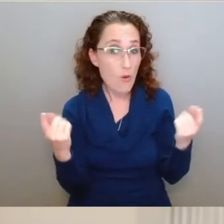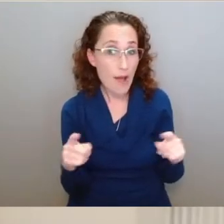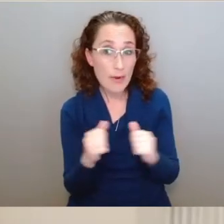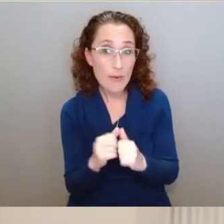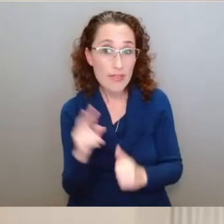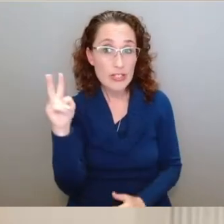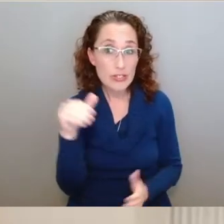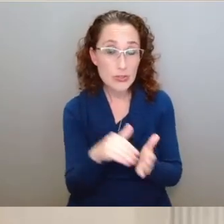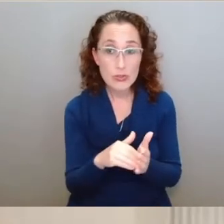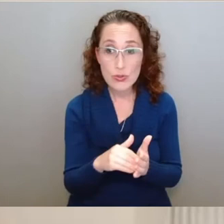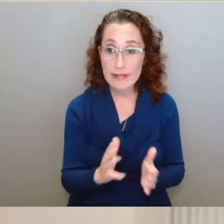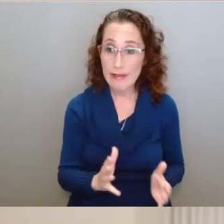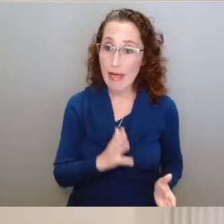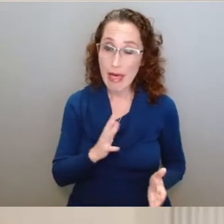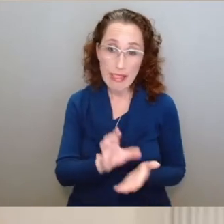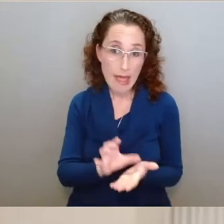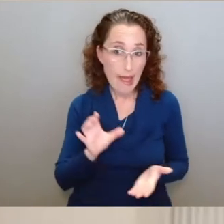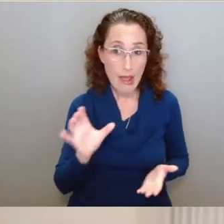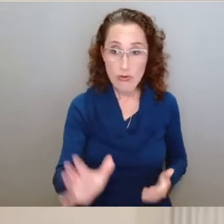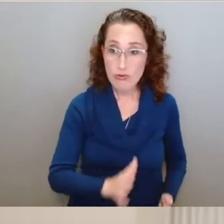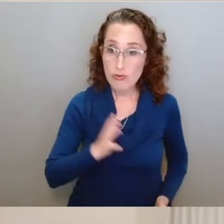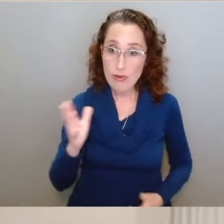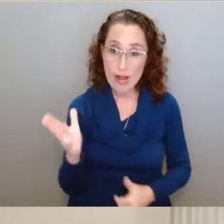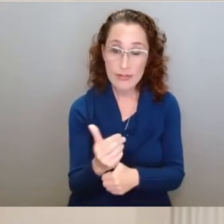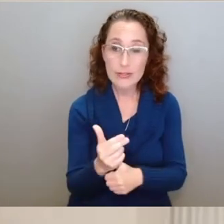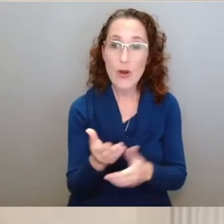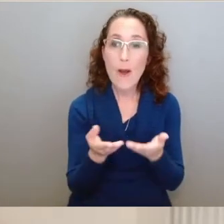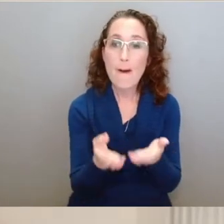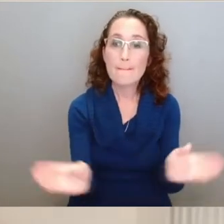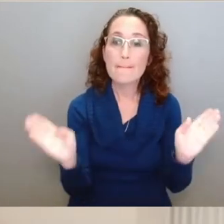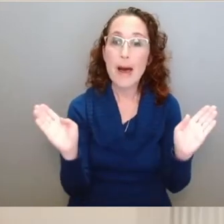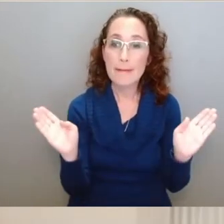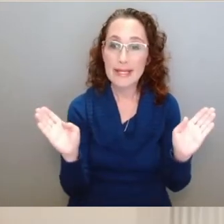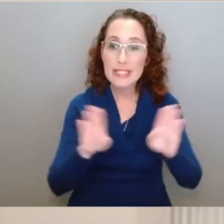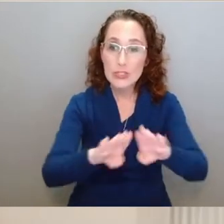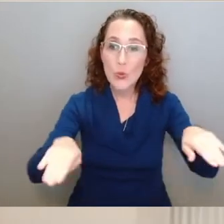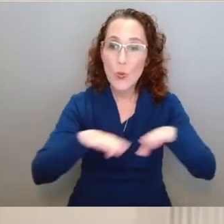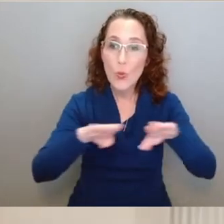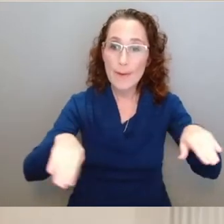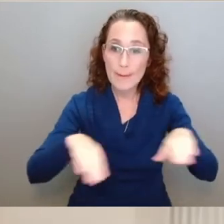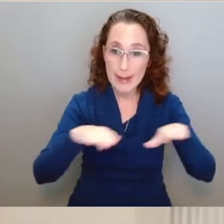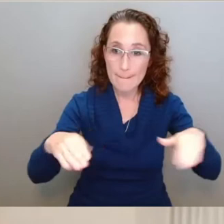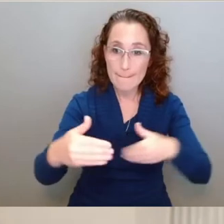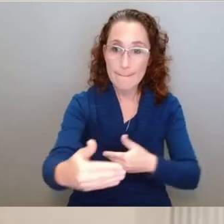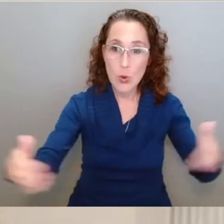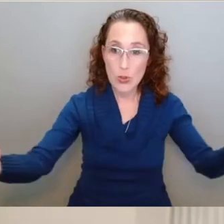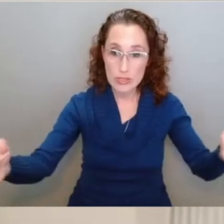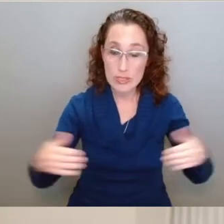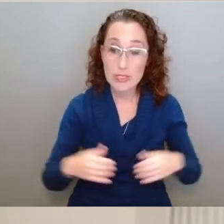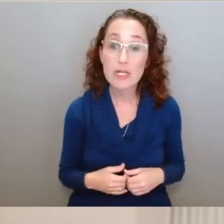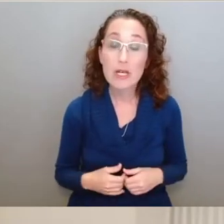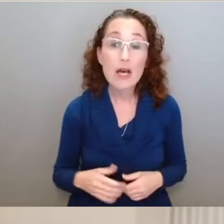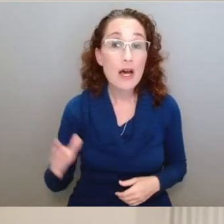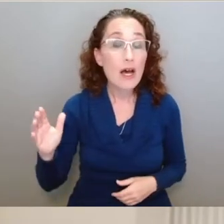2,000 lavishly funded grand resort style public swimming pools in America. When they were